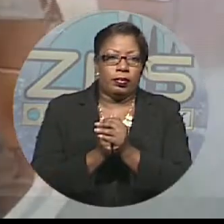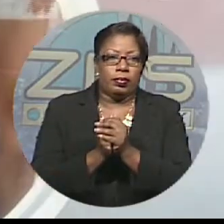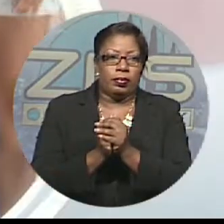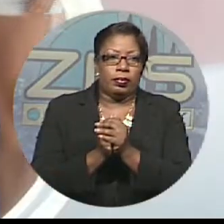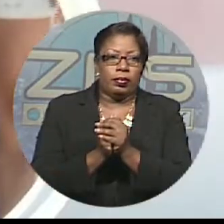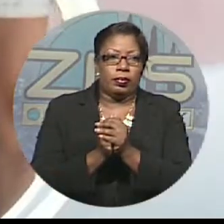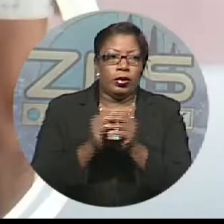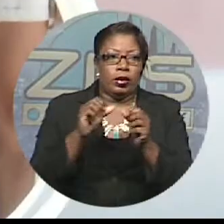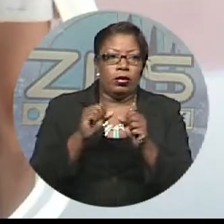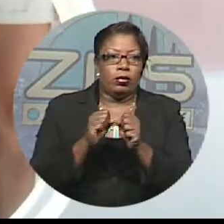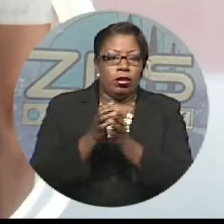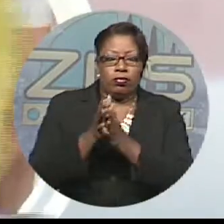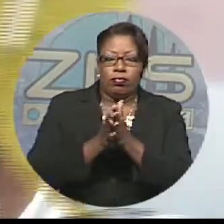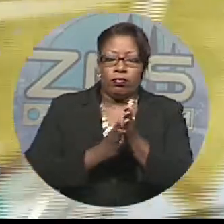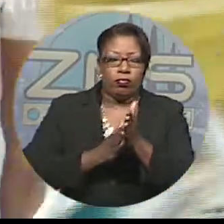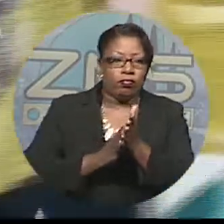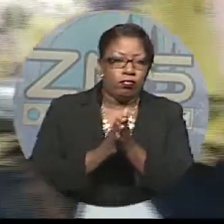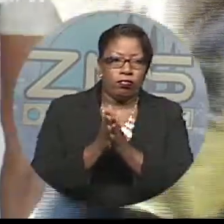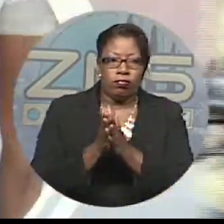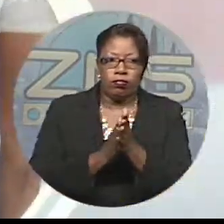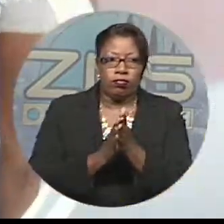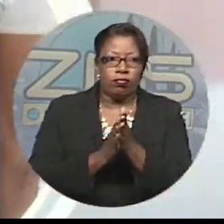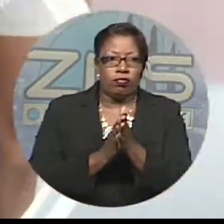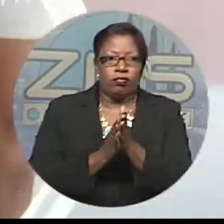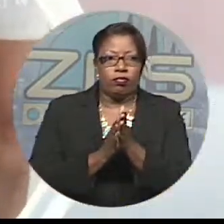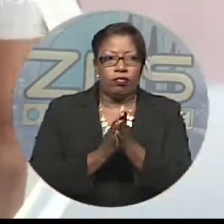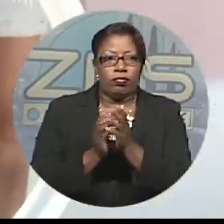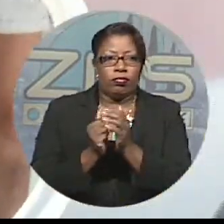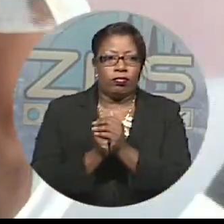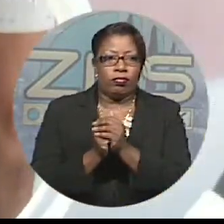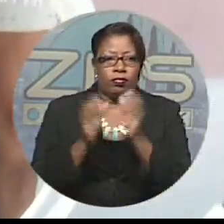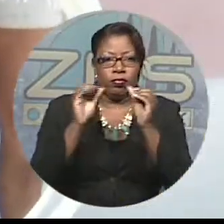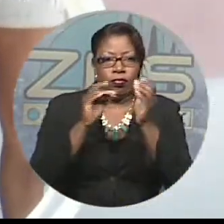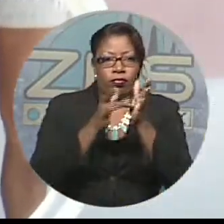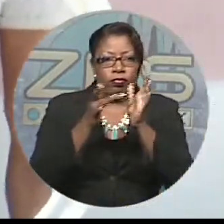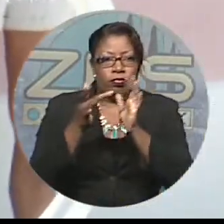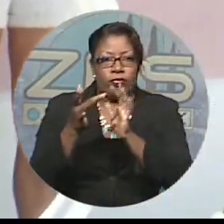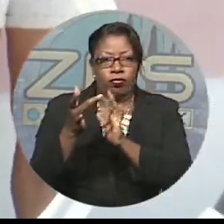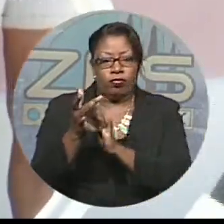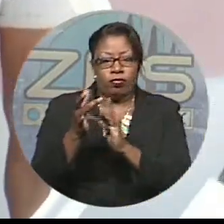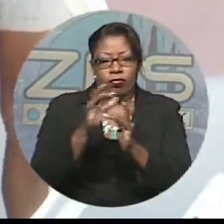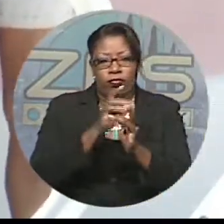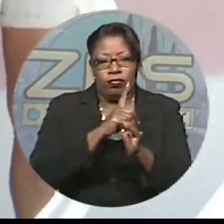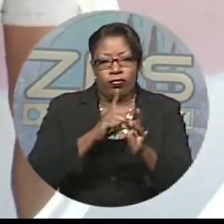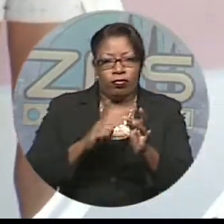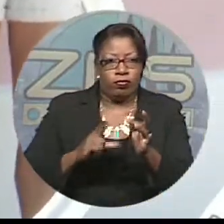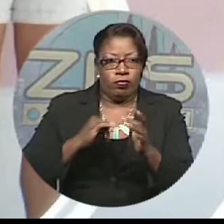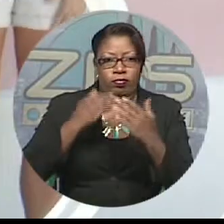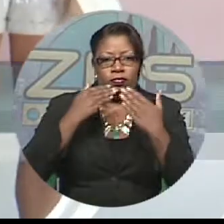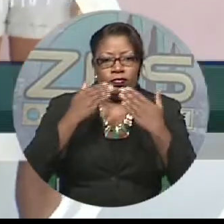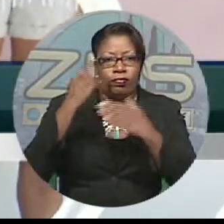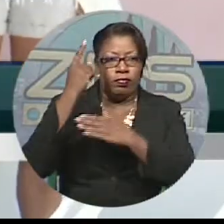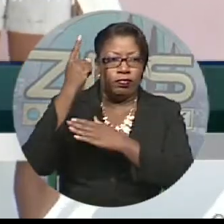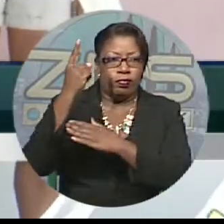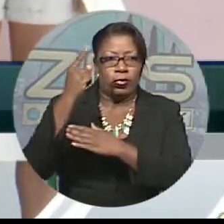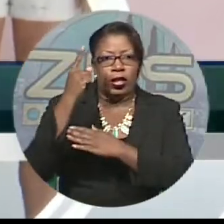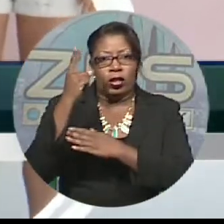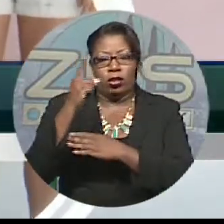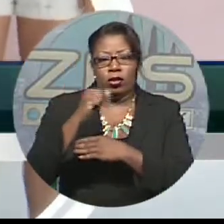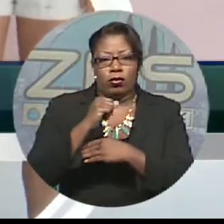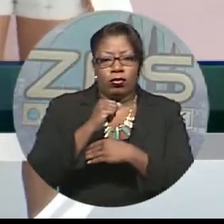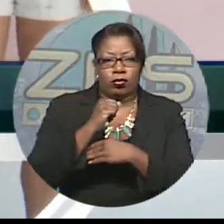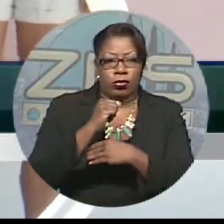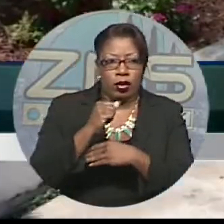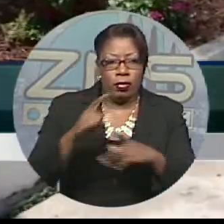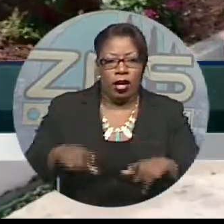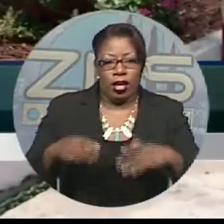So enthusiastic, so when oh Jesus, Lord, I just thank you because you didn't have to spare